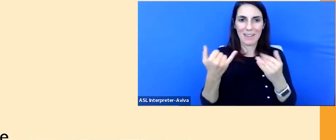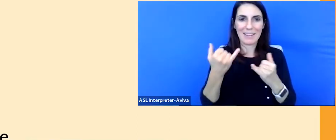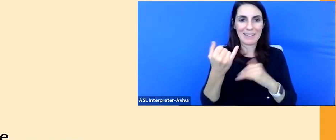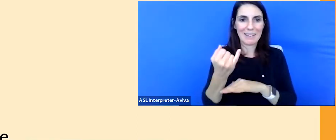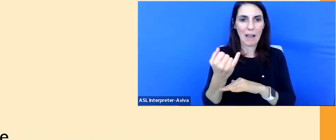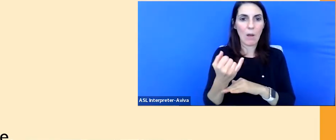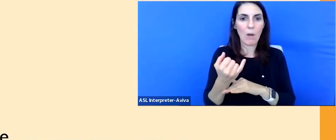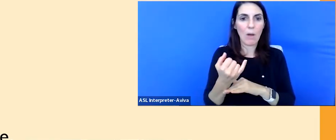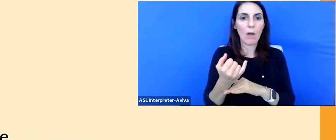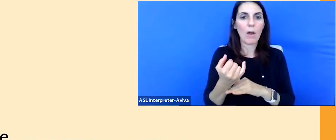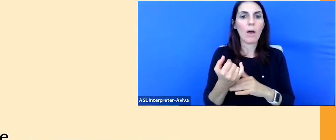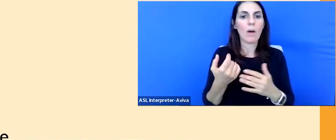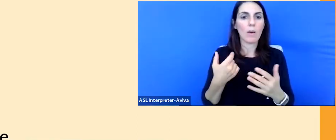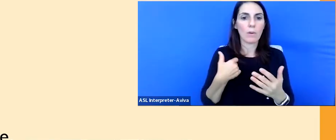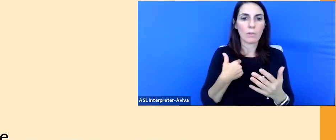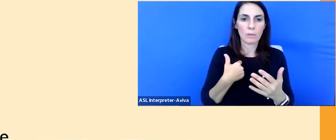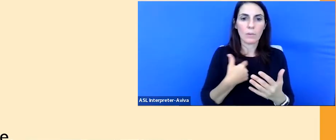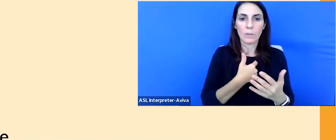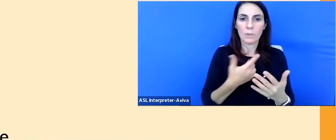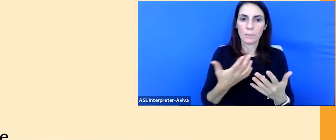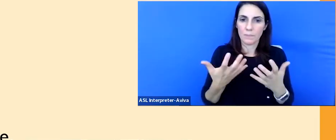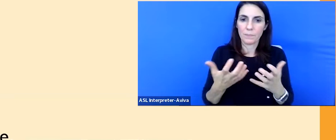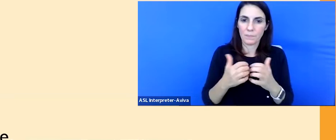held in community.